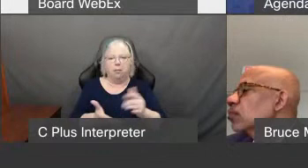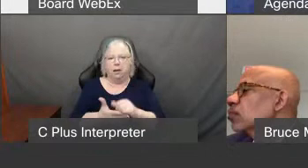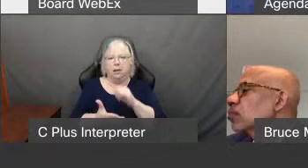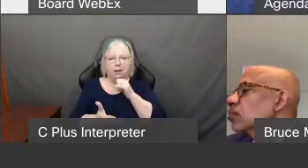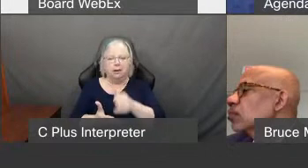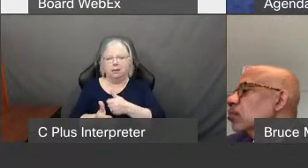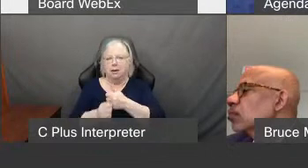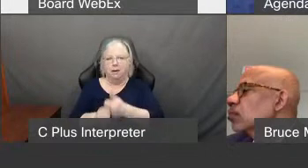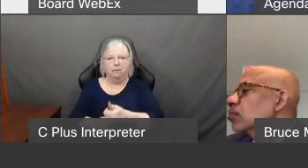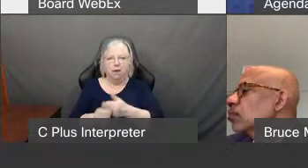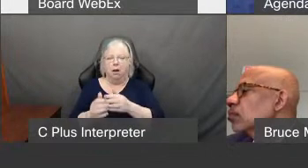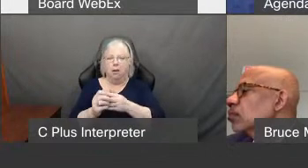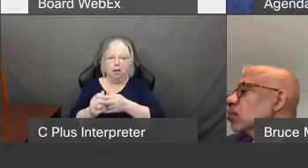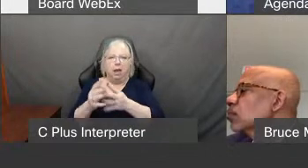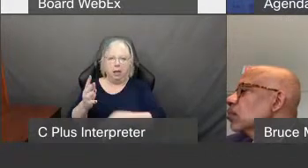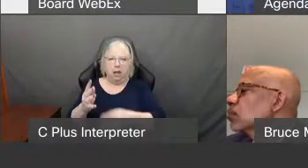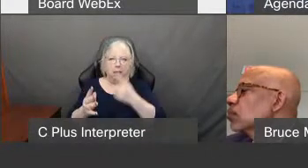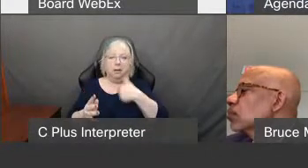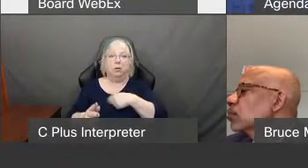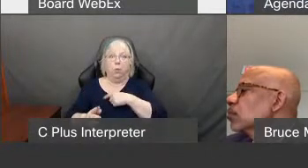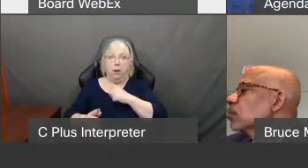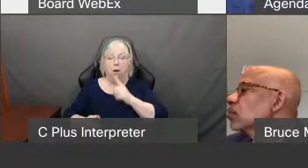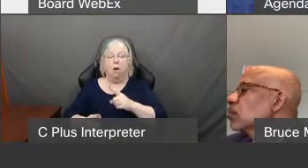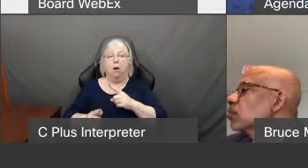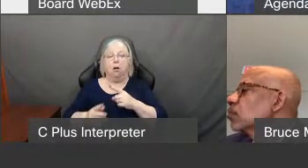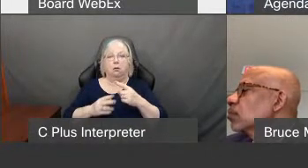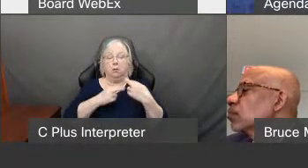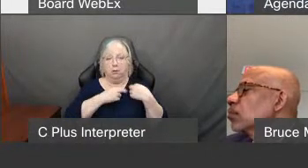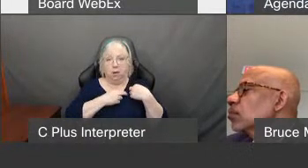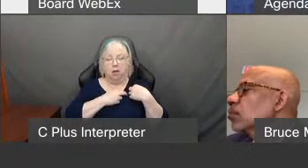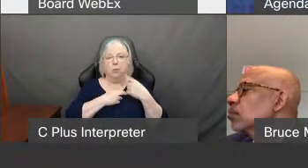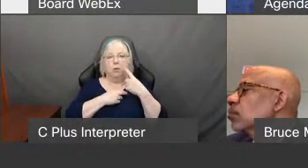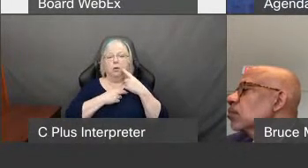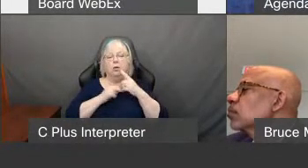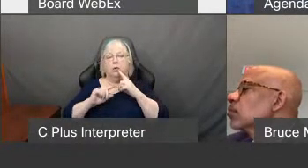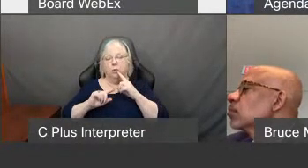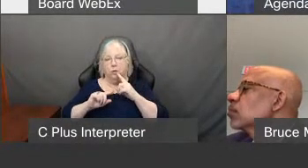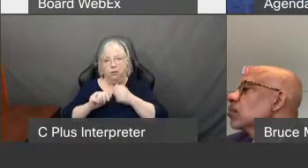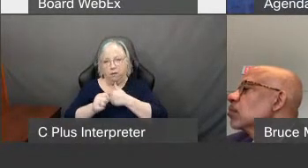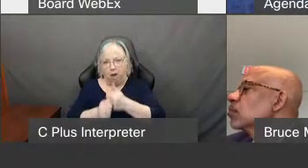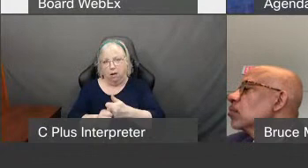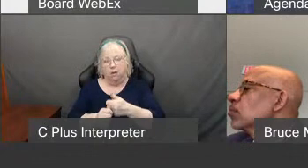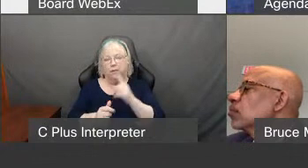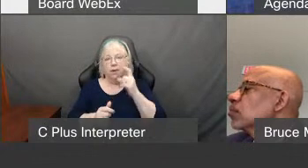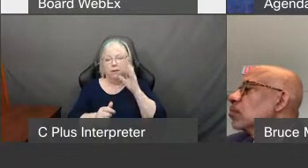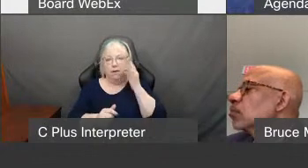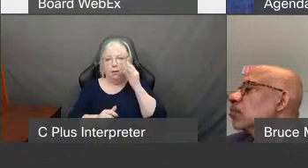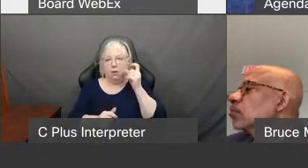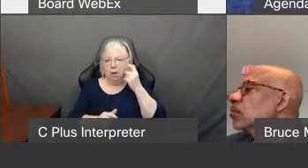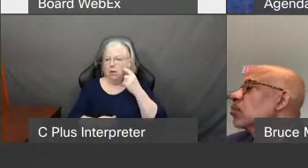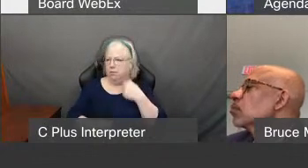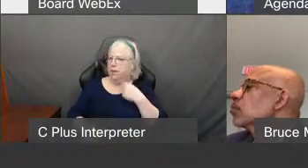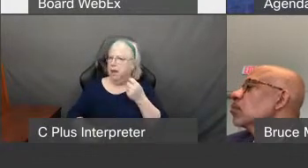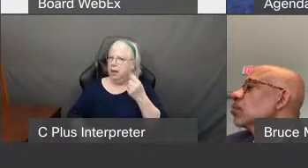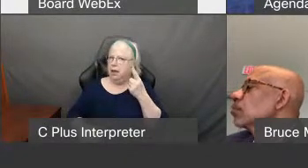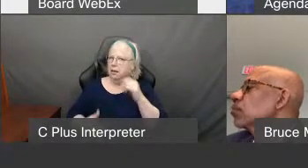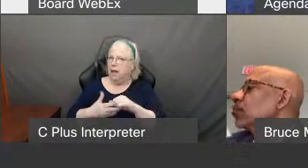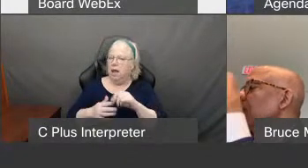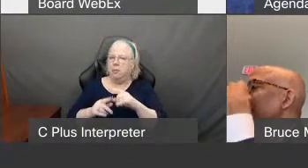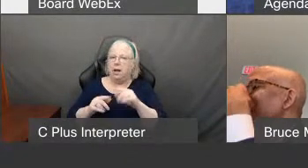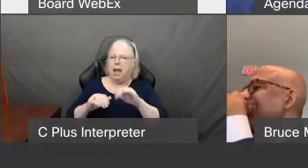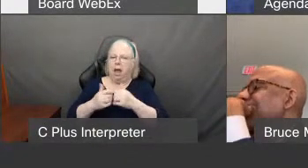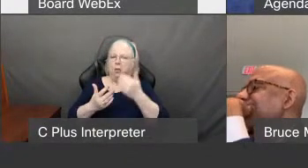accountable by the federal government. Well, I get that, but How do you know what